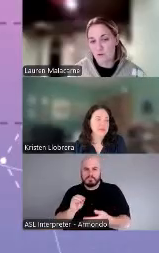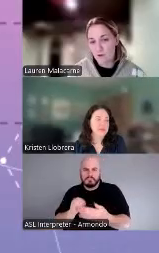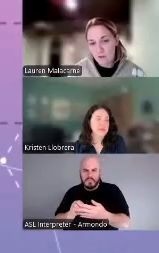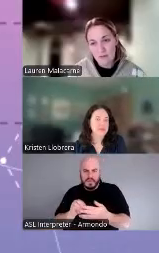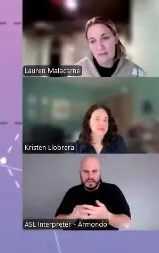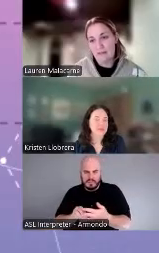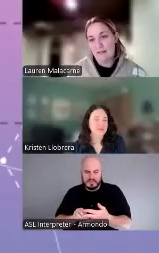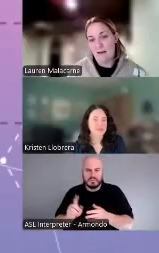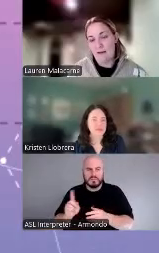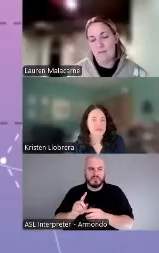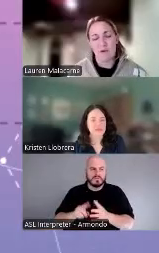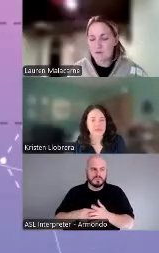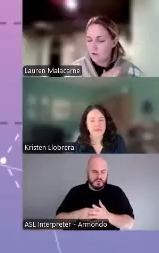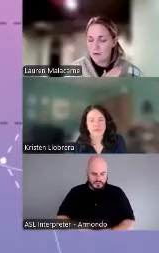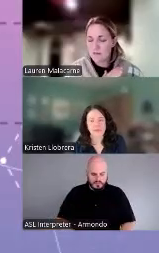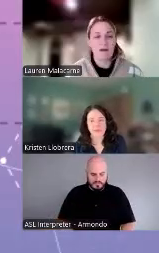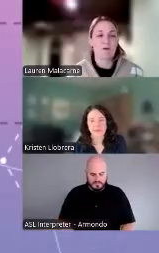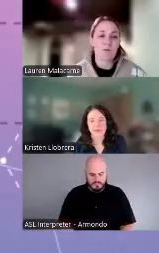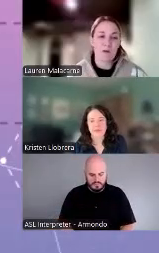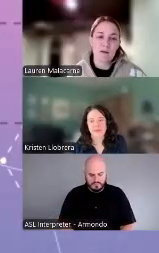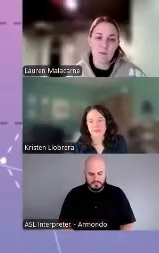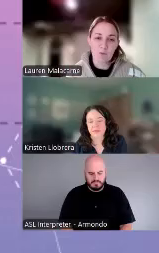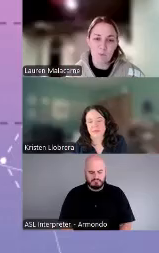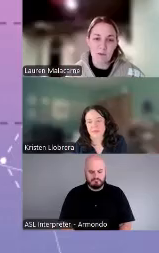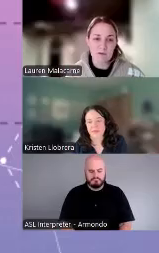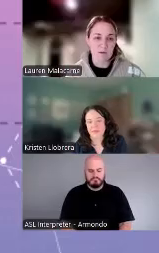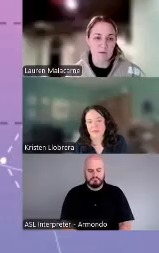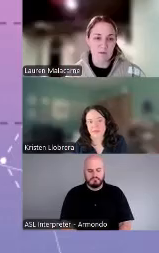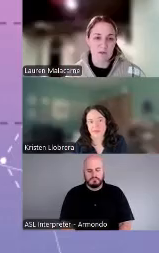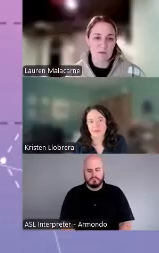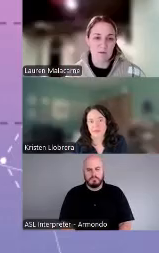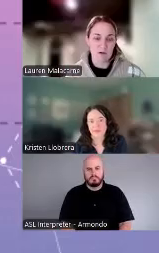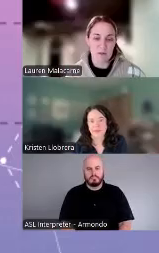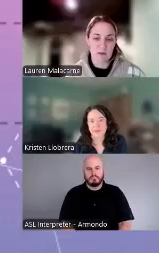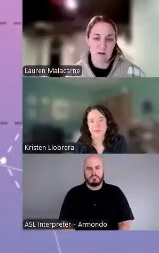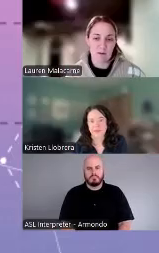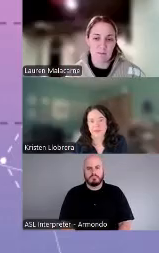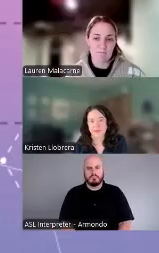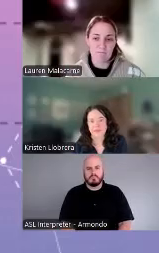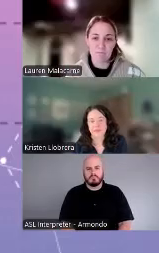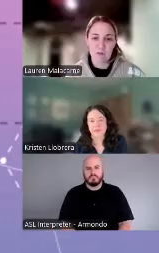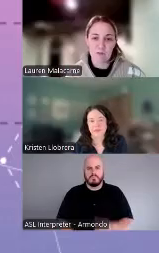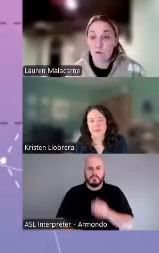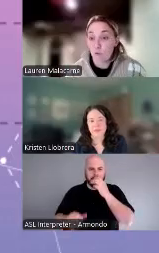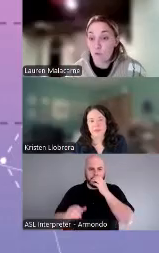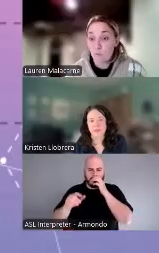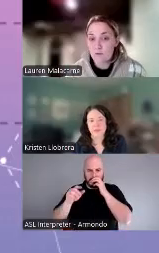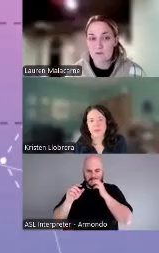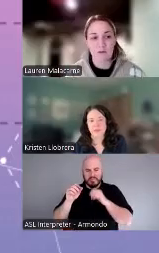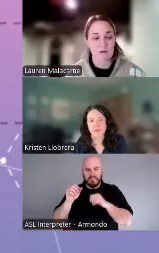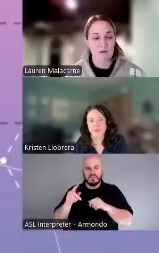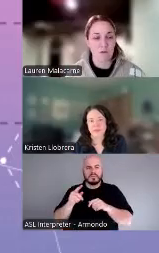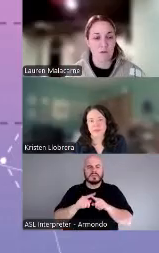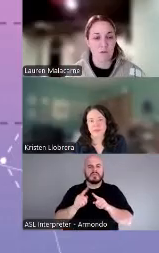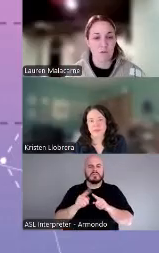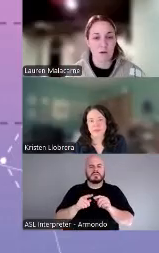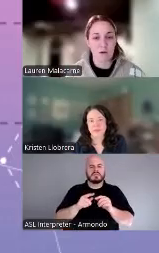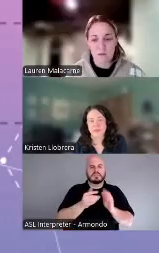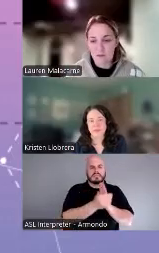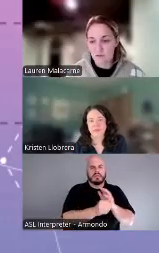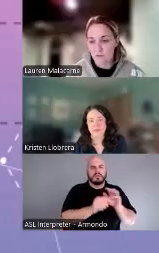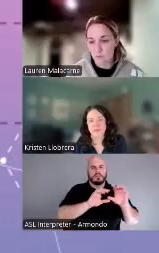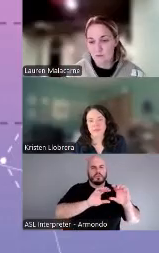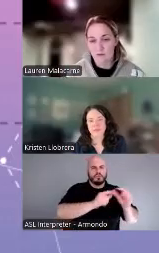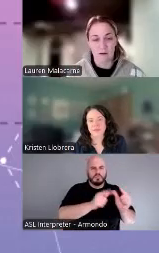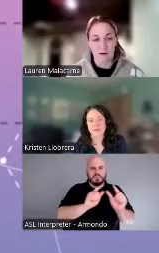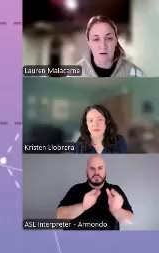where we started. A quick side note, we ended up grouping the skills into different skill groups. And so there are